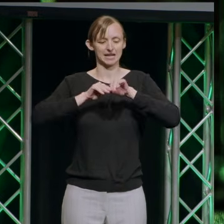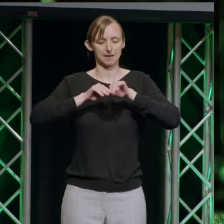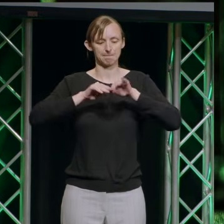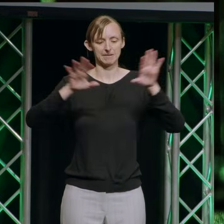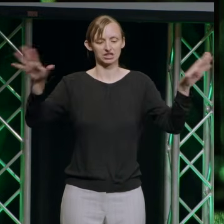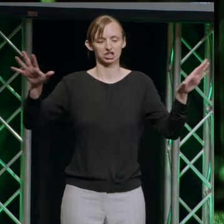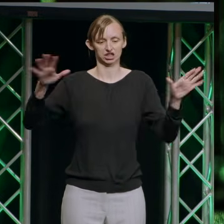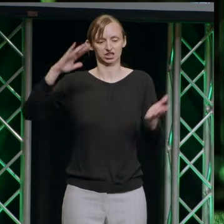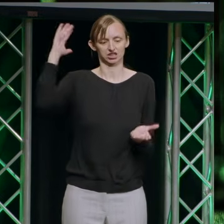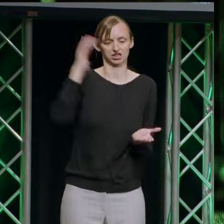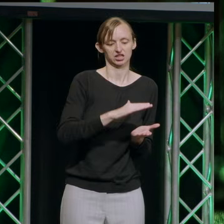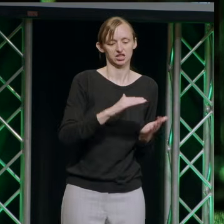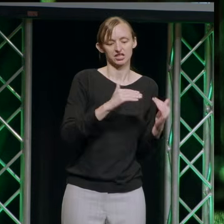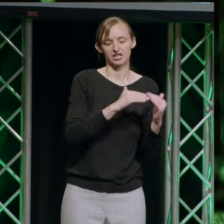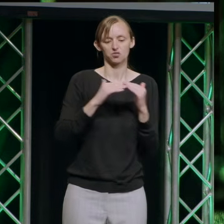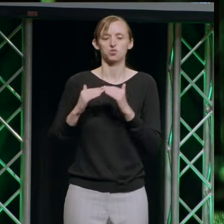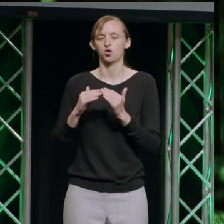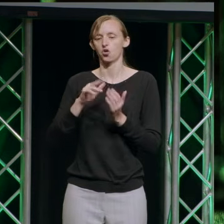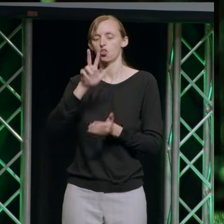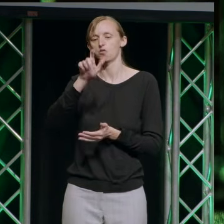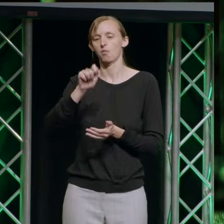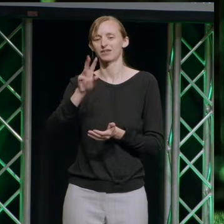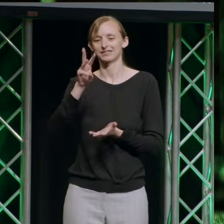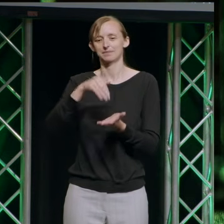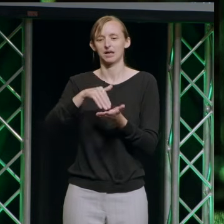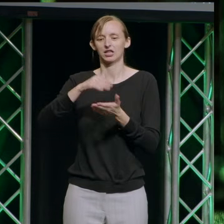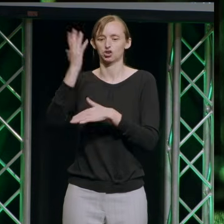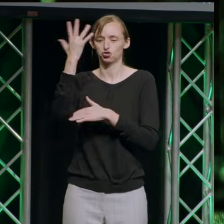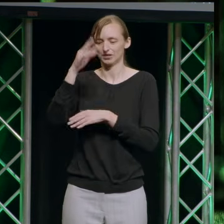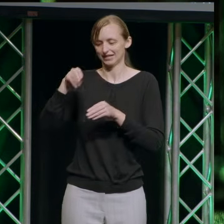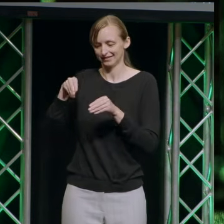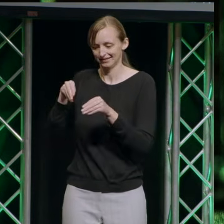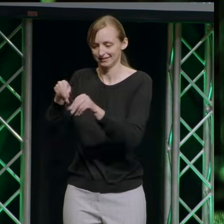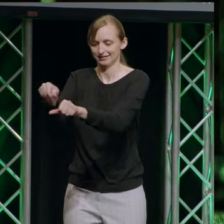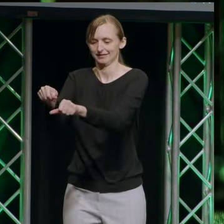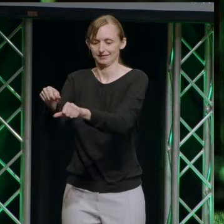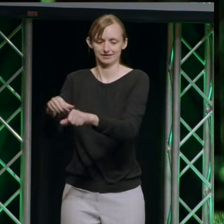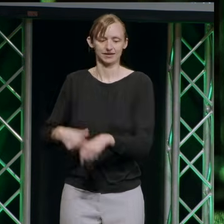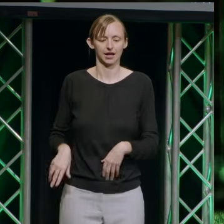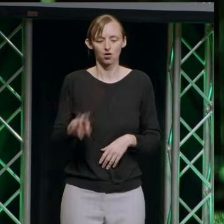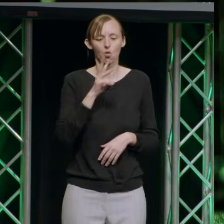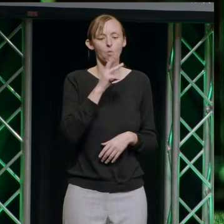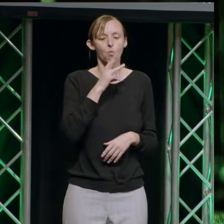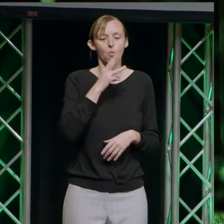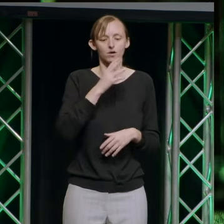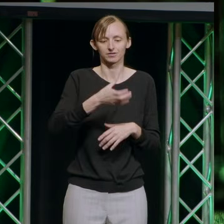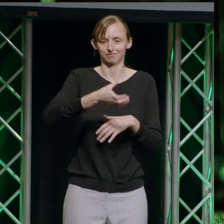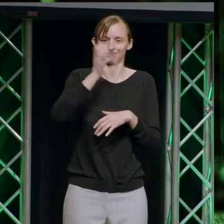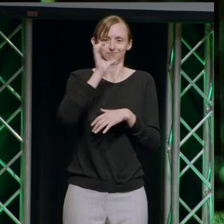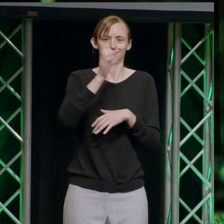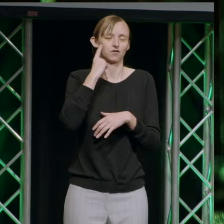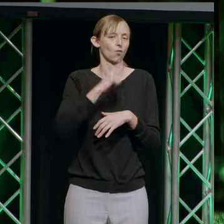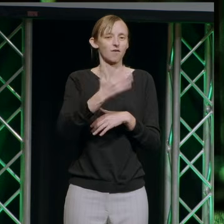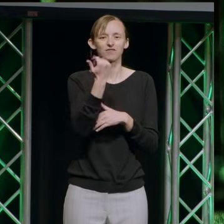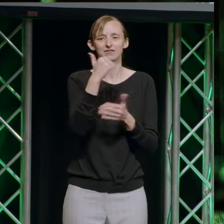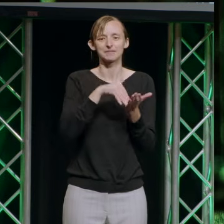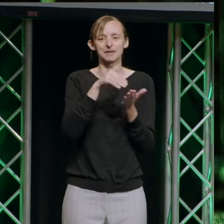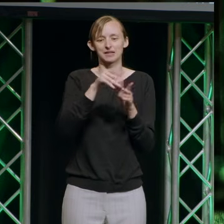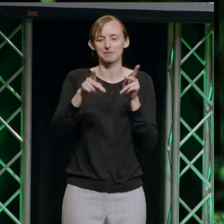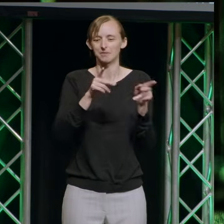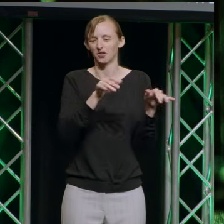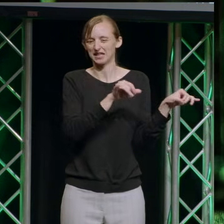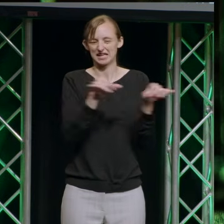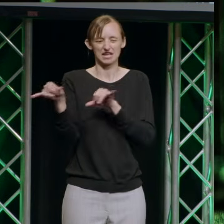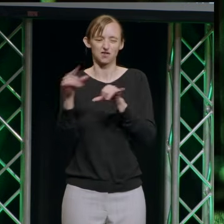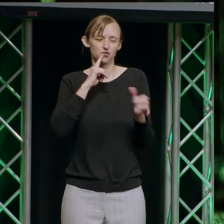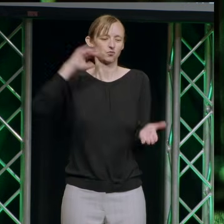be equivalent to planting 3.6 million trees and the water consumption of 15 million people. So we are the right team to